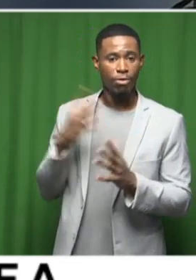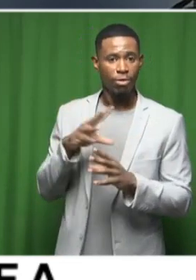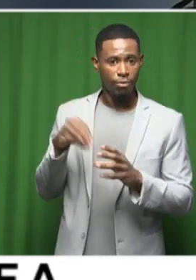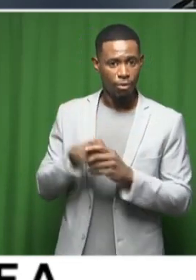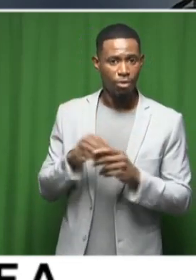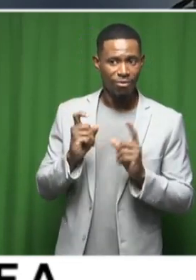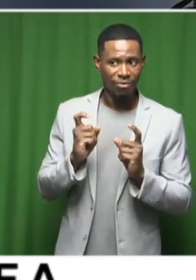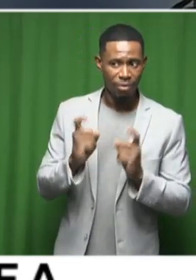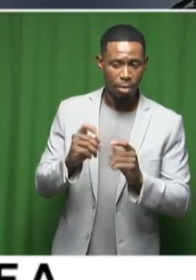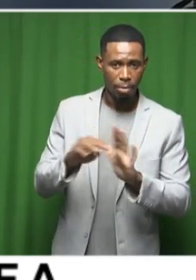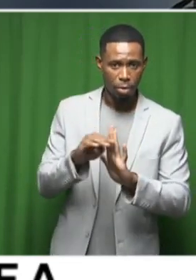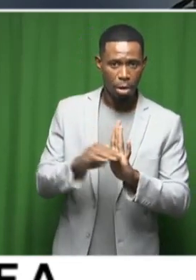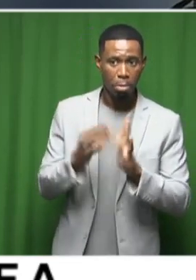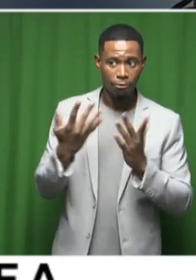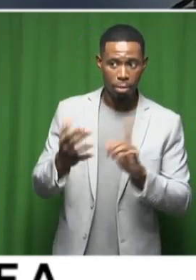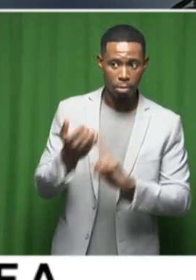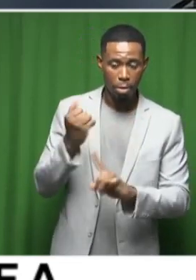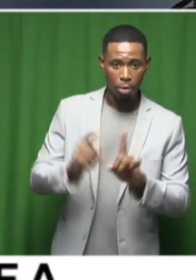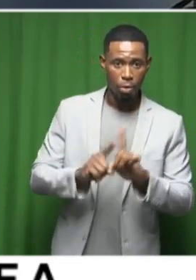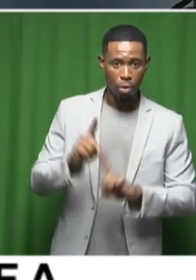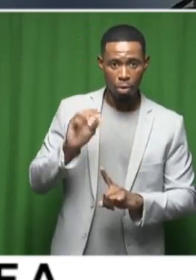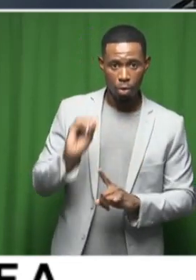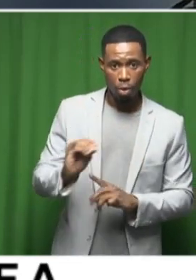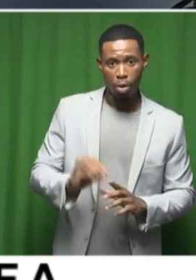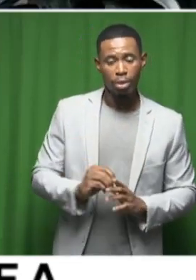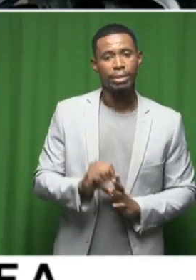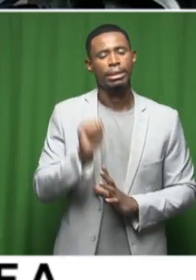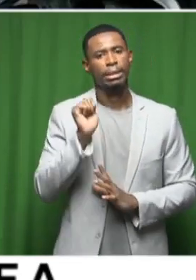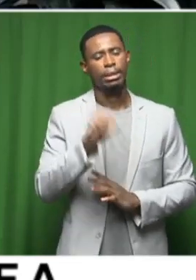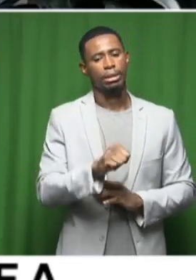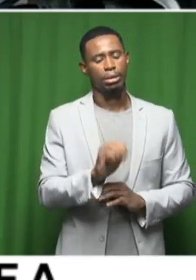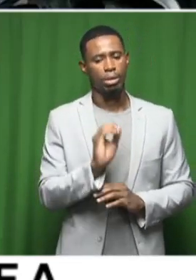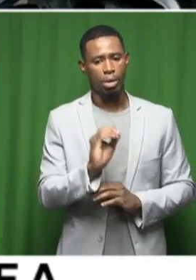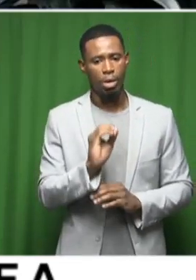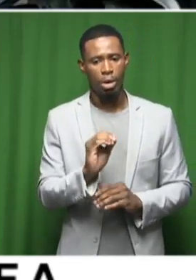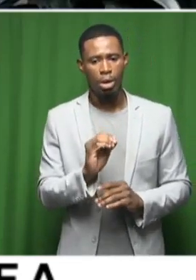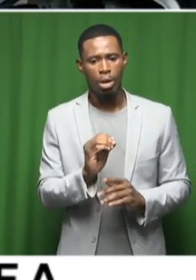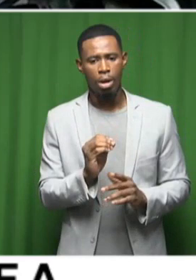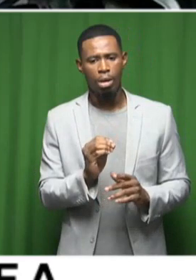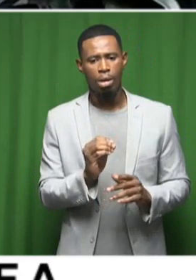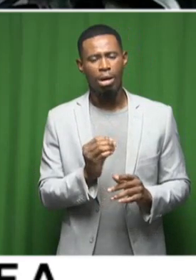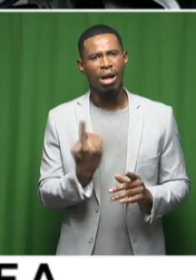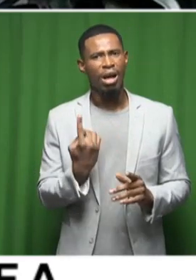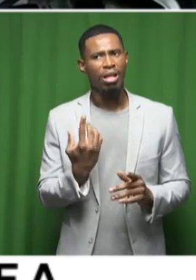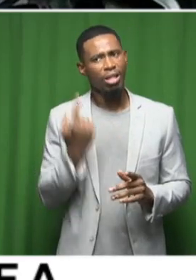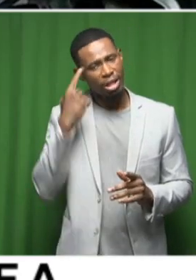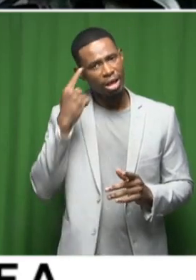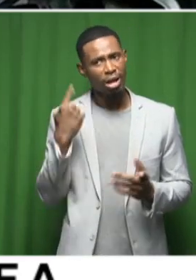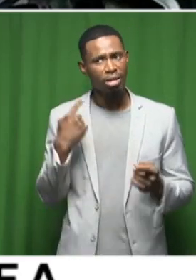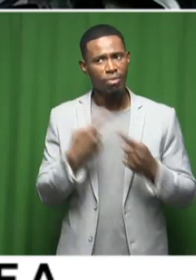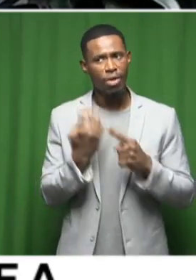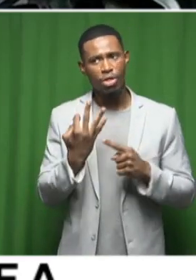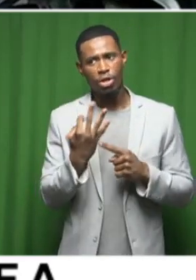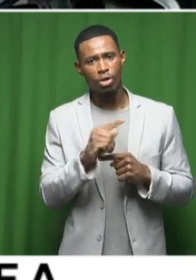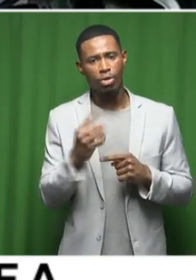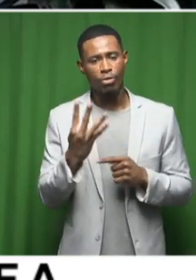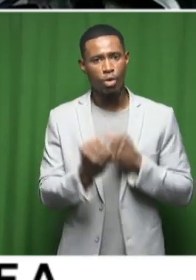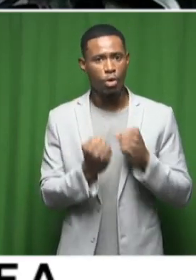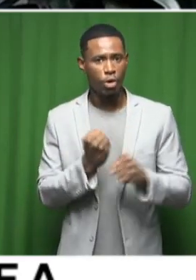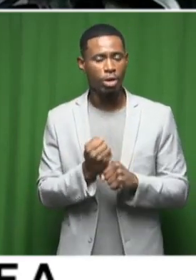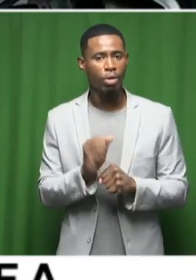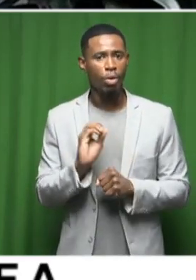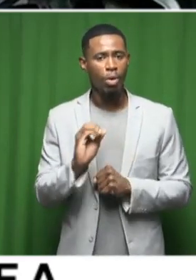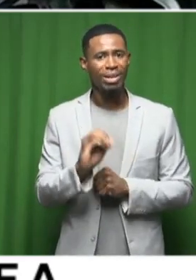success? Yes, absolutely. So after the last 3 to 4 years, we've had